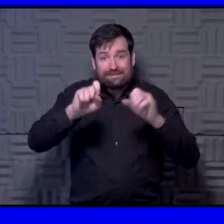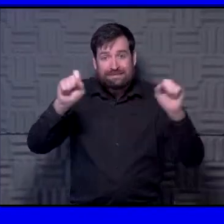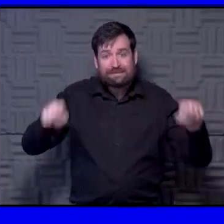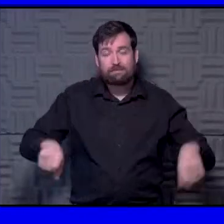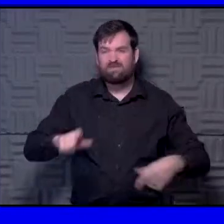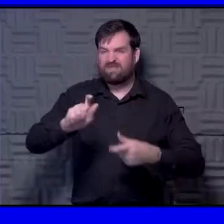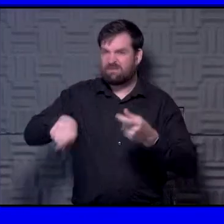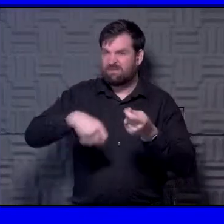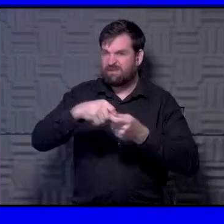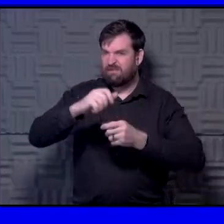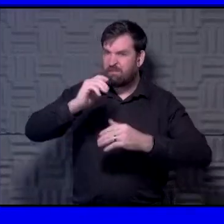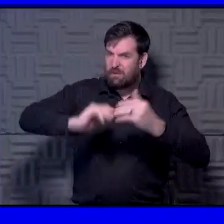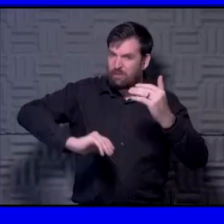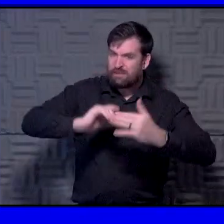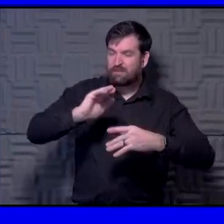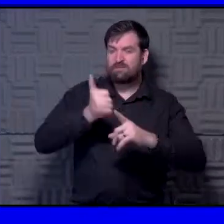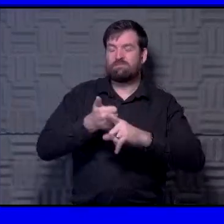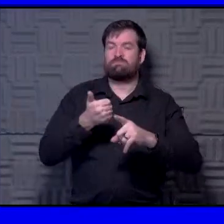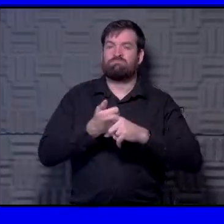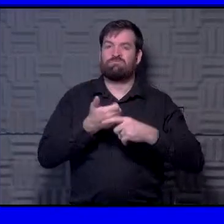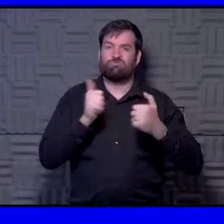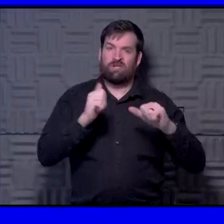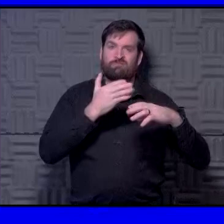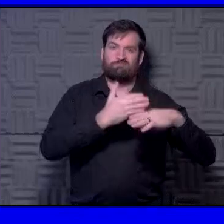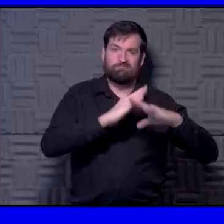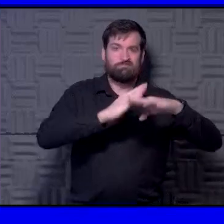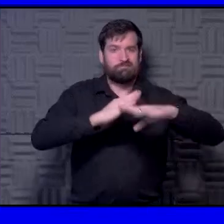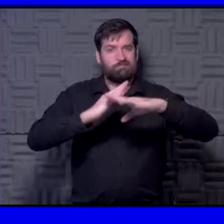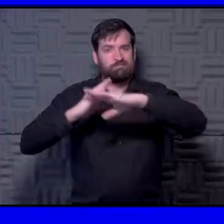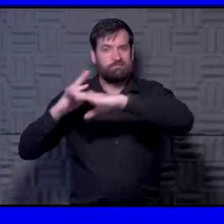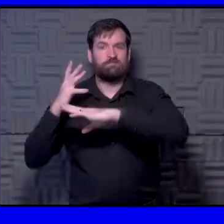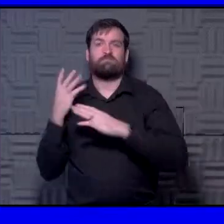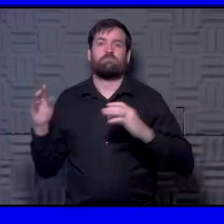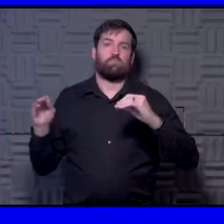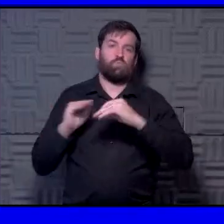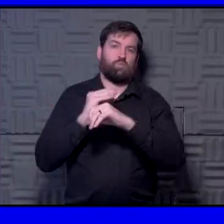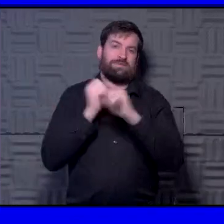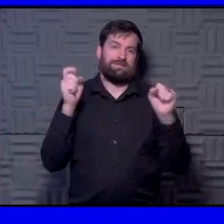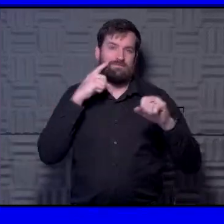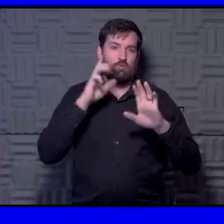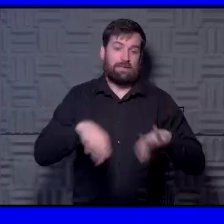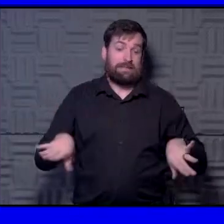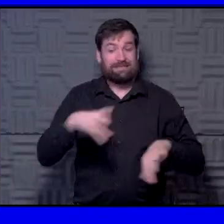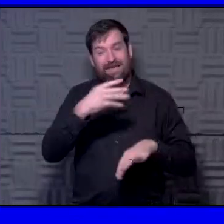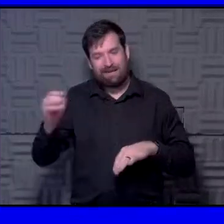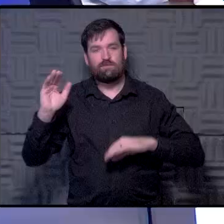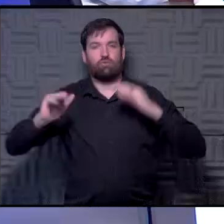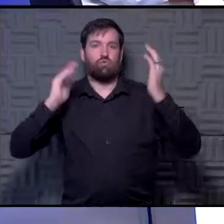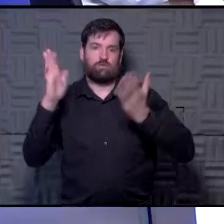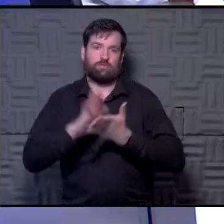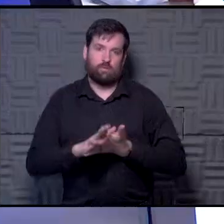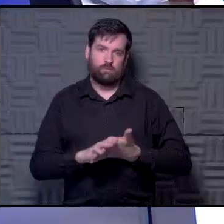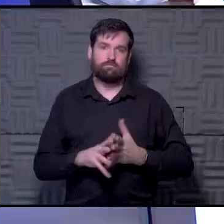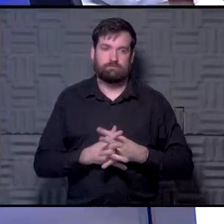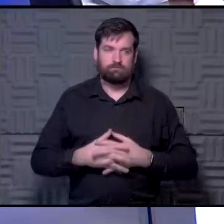particular buildings have taken those measures to make it safe for the children and also the adults in that school.